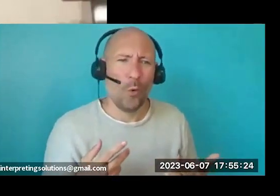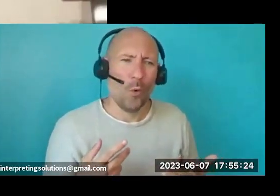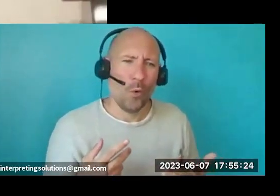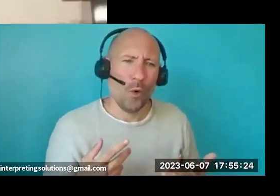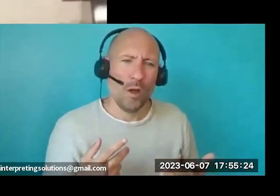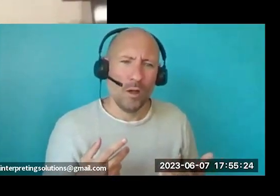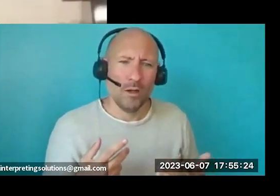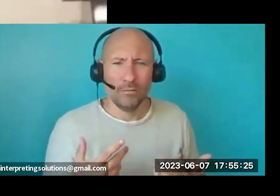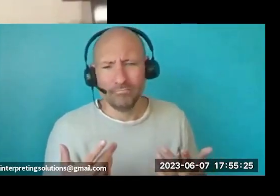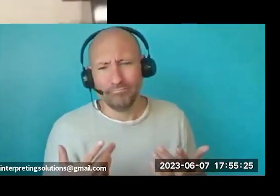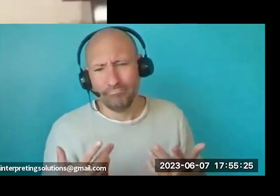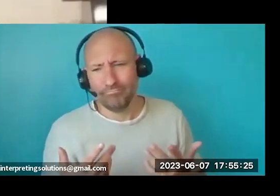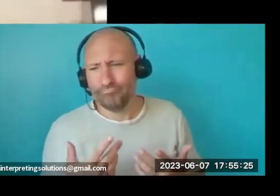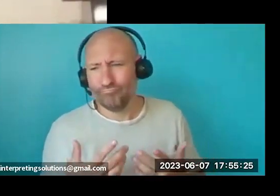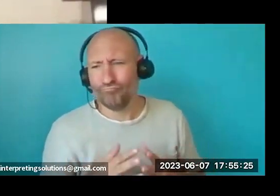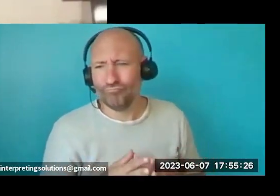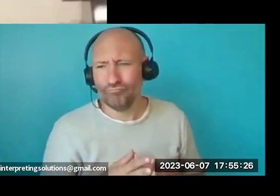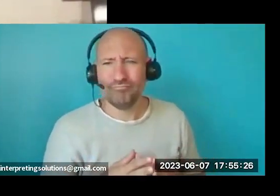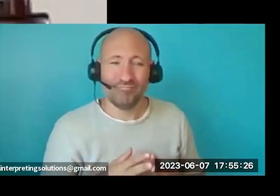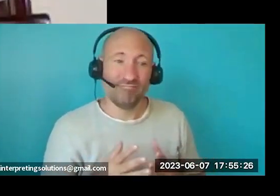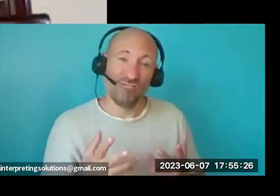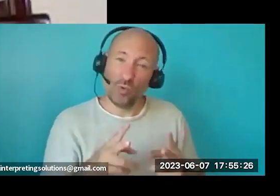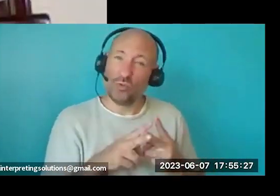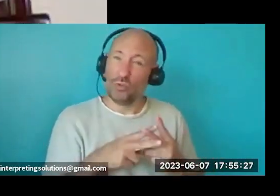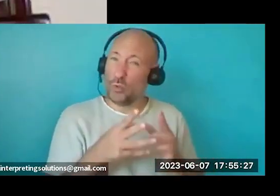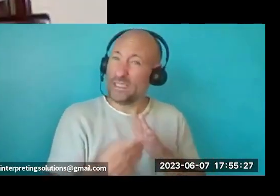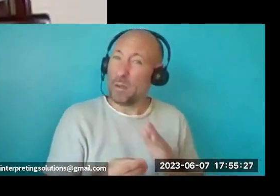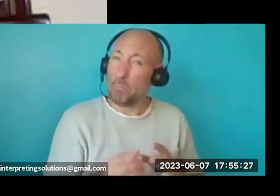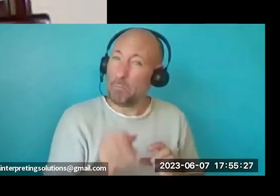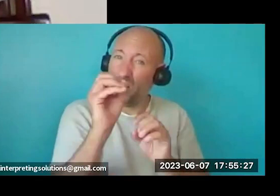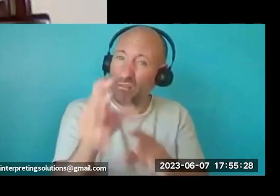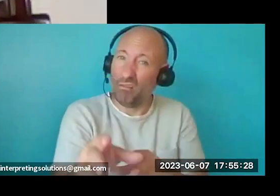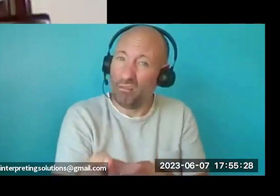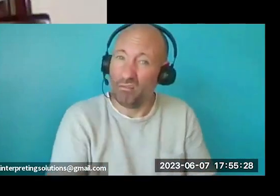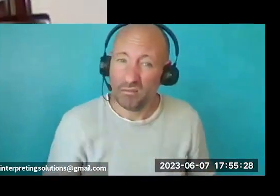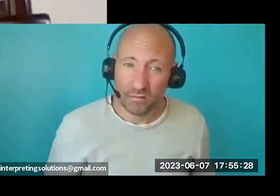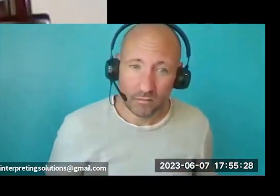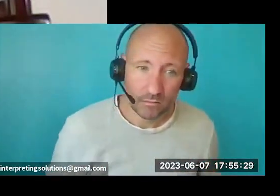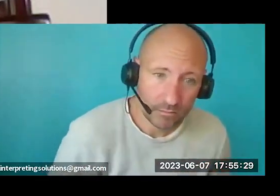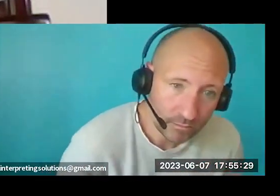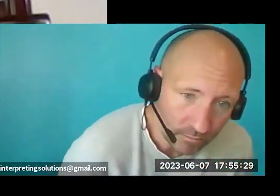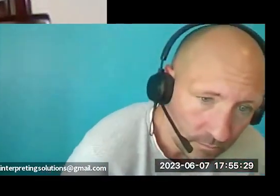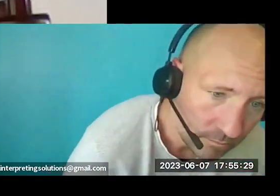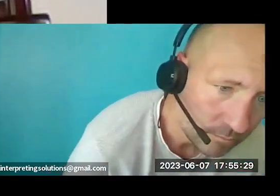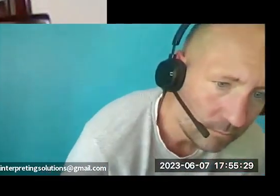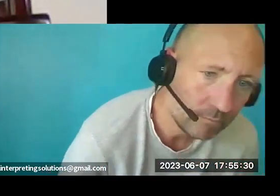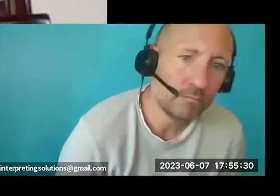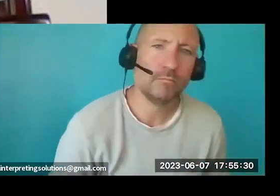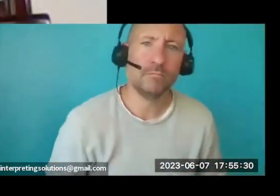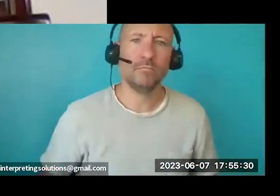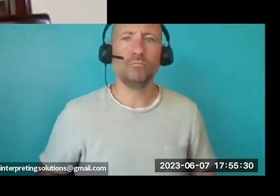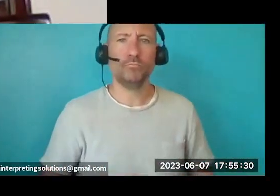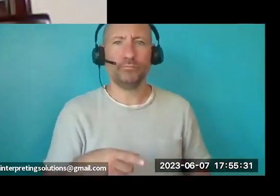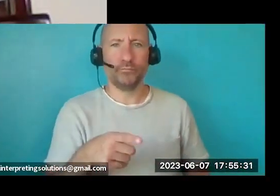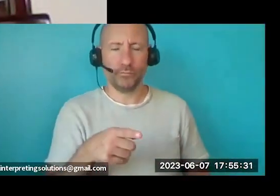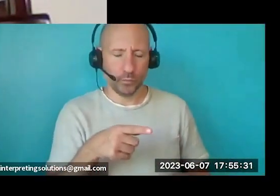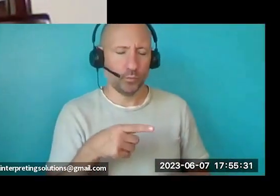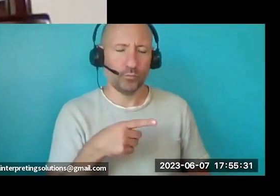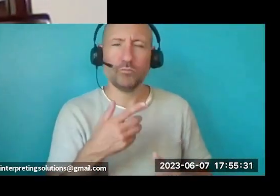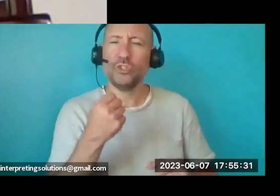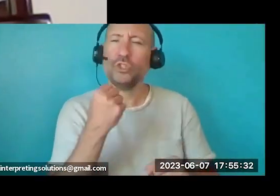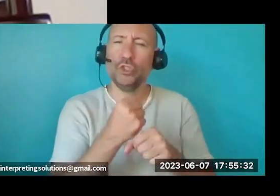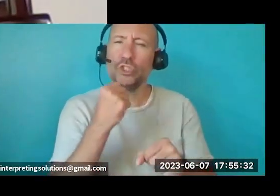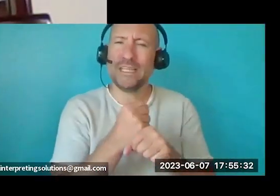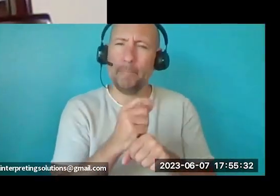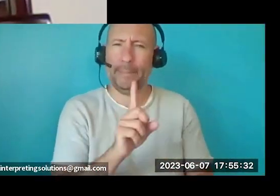these are the two examples that have come to my mind. Giuseppe, would you like to add something? Well,